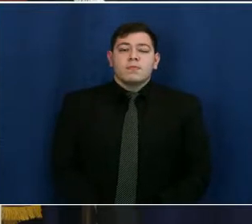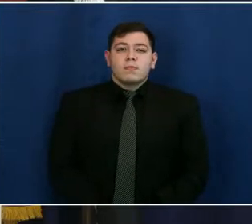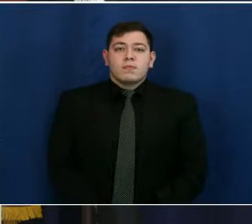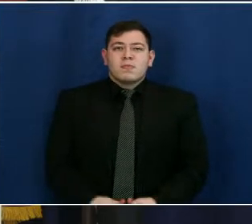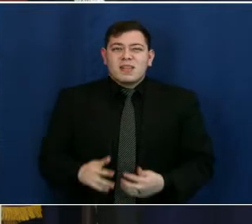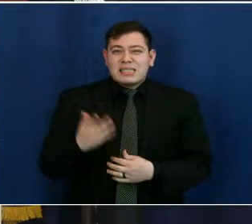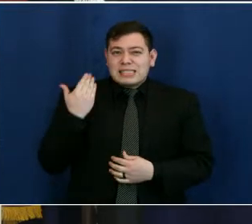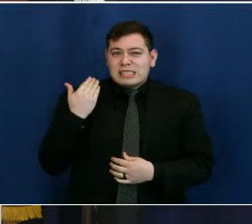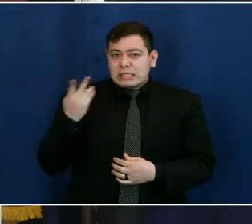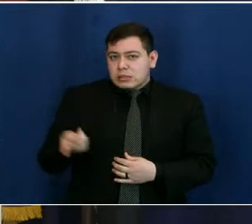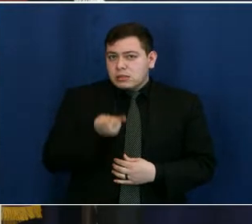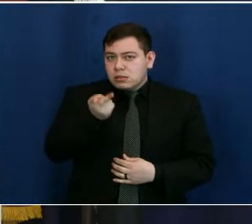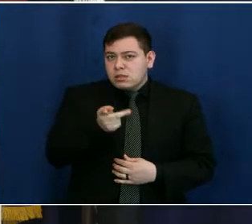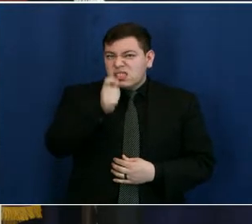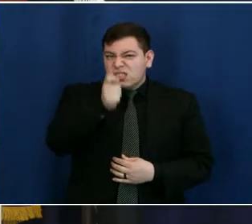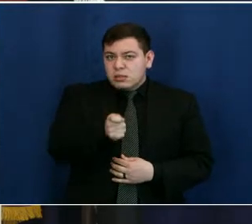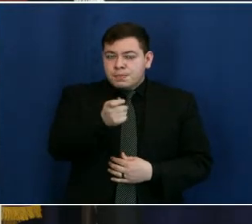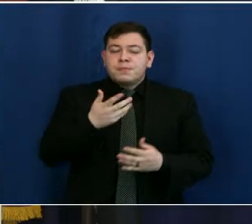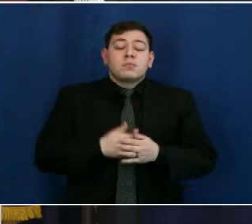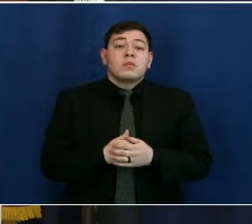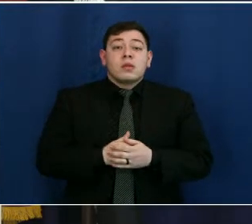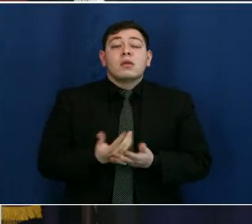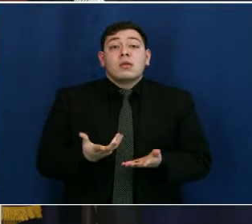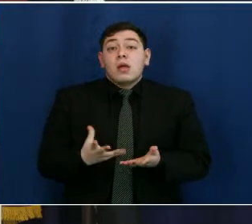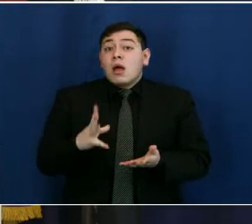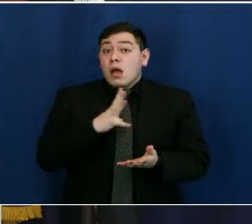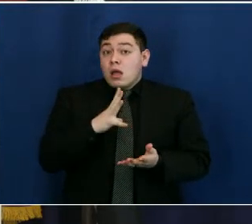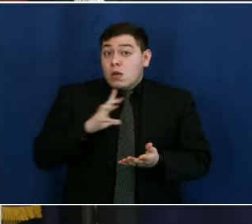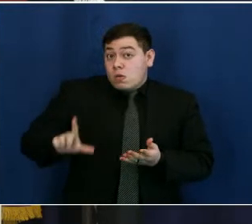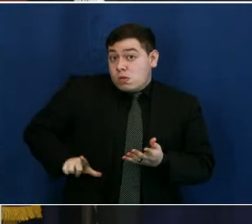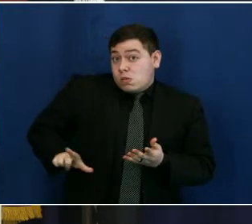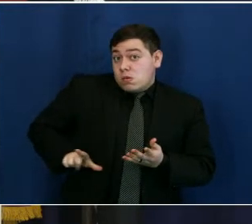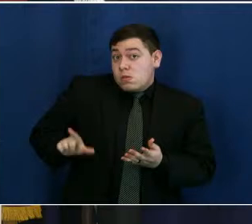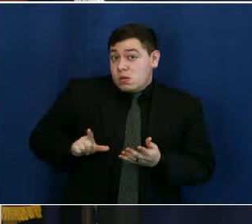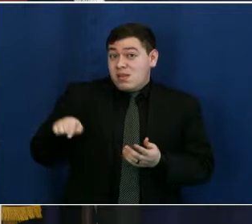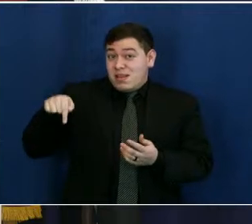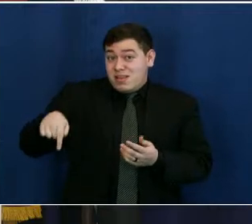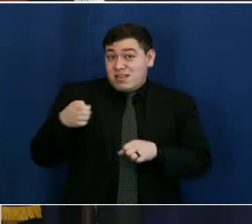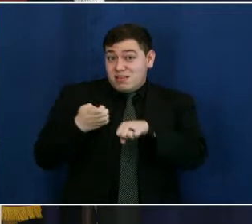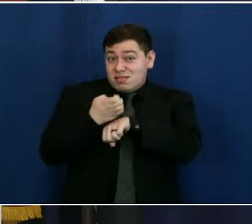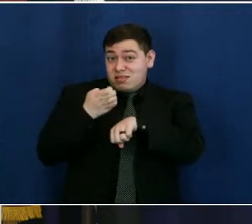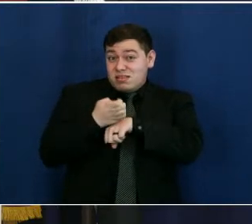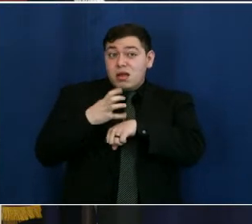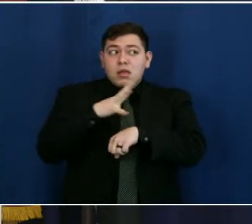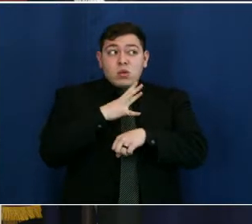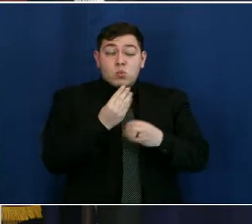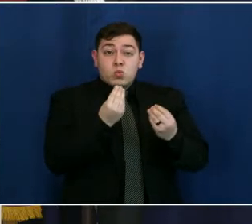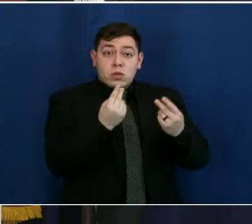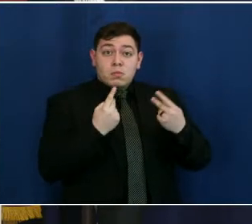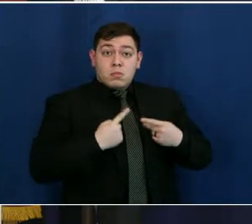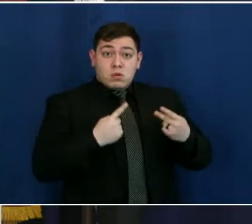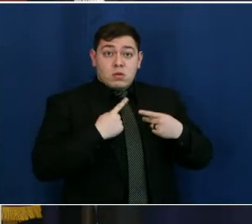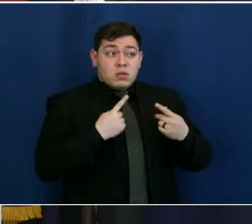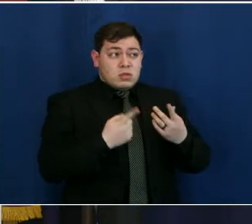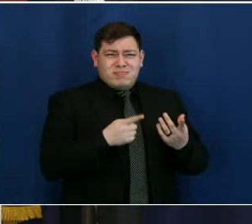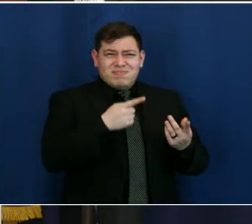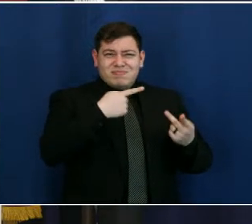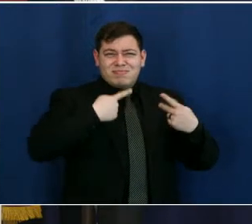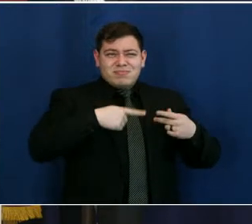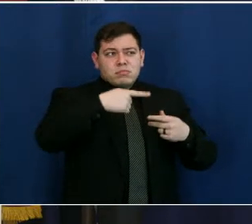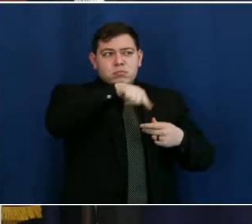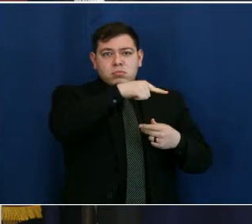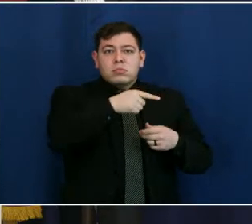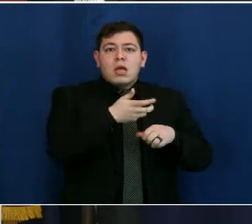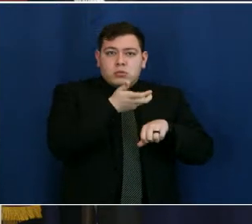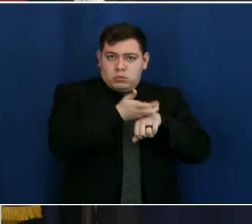La pregunta era específicamente cuál es la respuesta del gobierno estatal en cuanto a la gran cantidad de personas que son